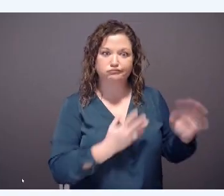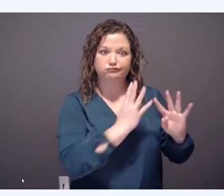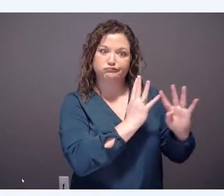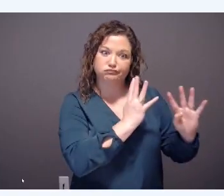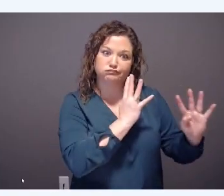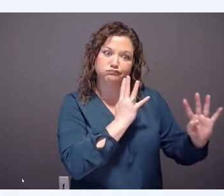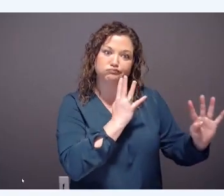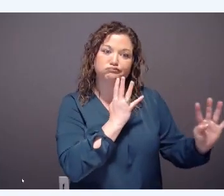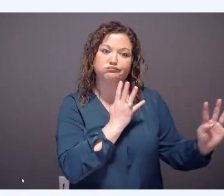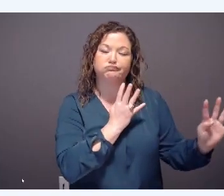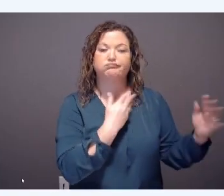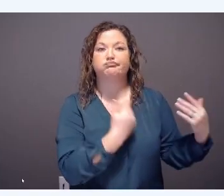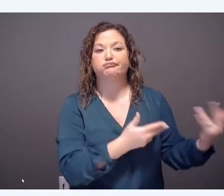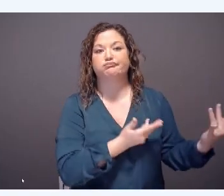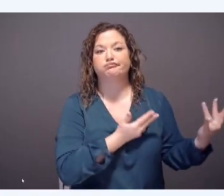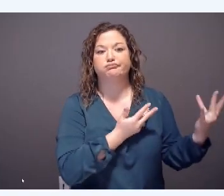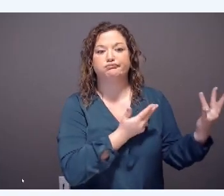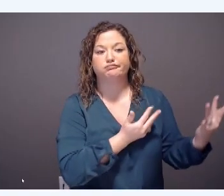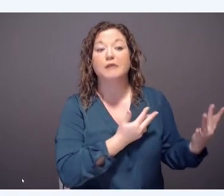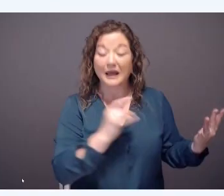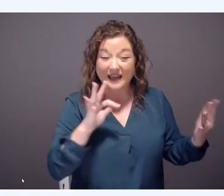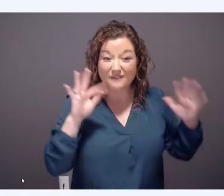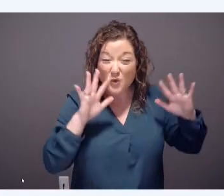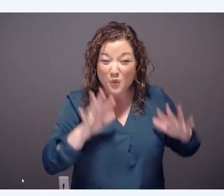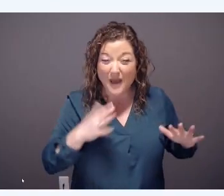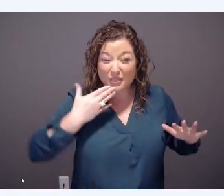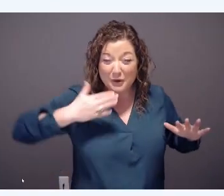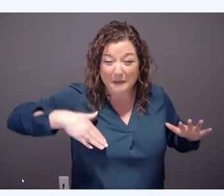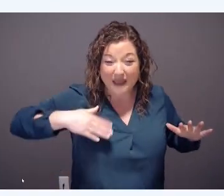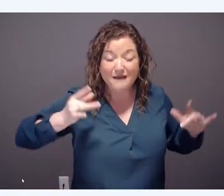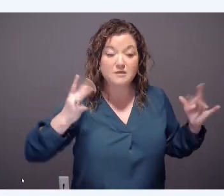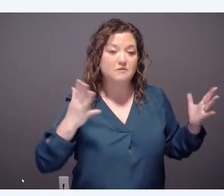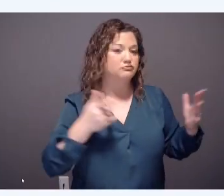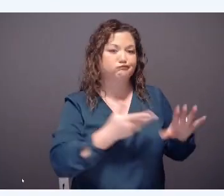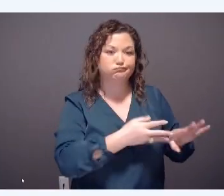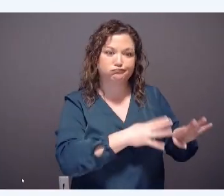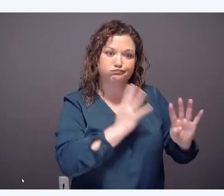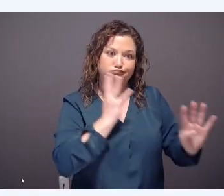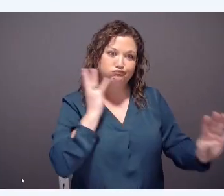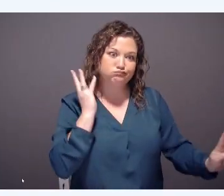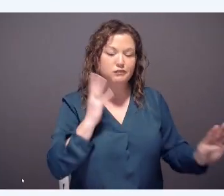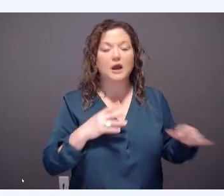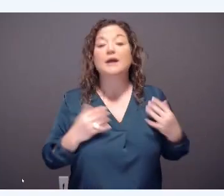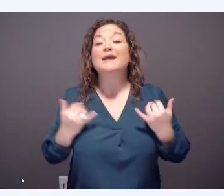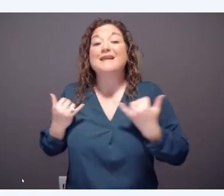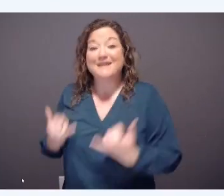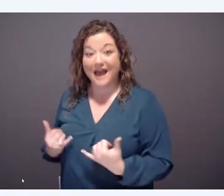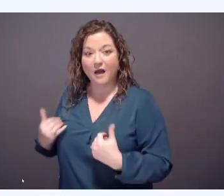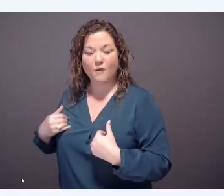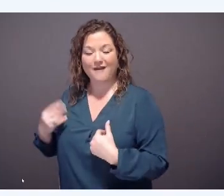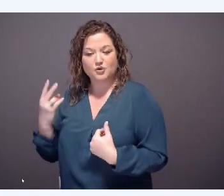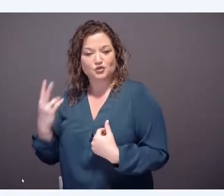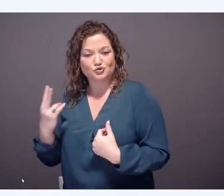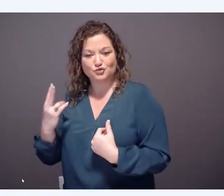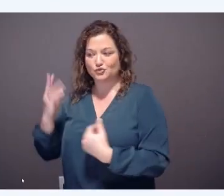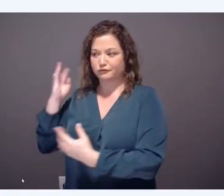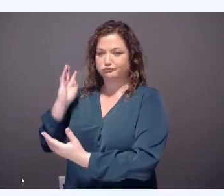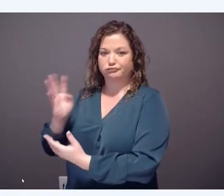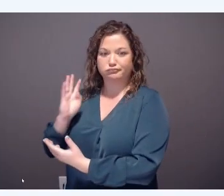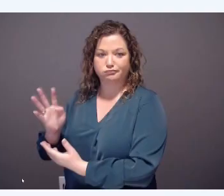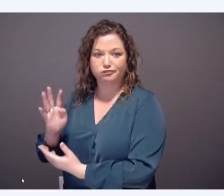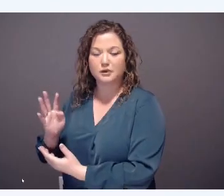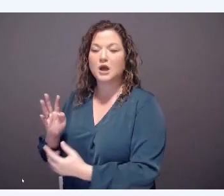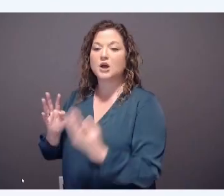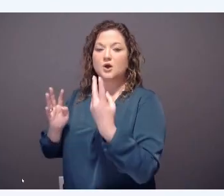traffic periods or if the weather is inclement. Now this will be two inbound scales, one outbound with a bypass lane, so we'll be